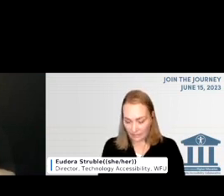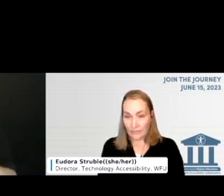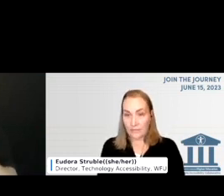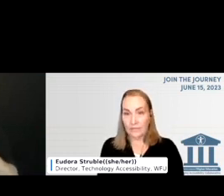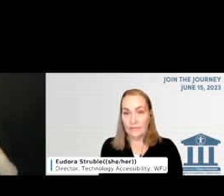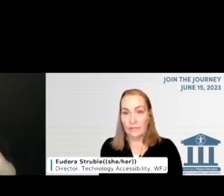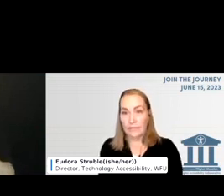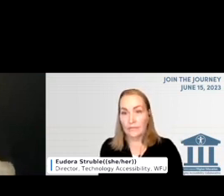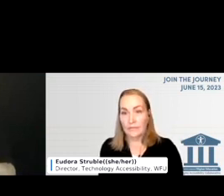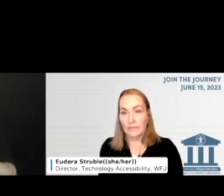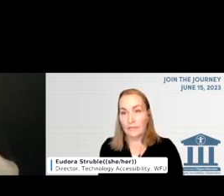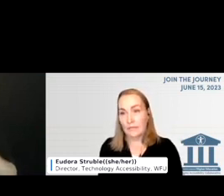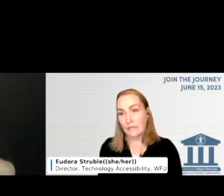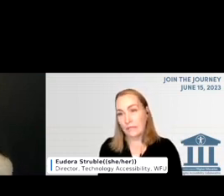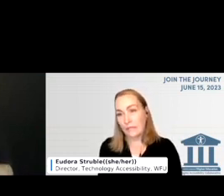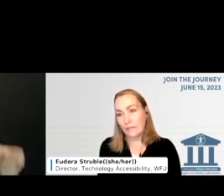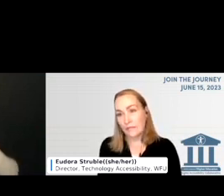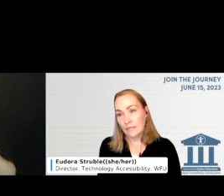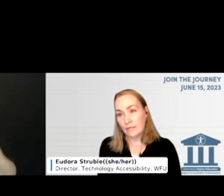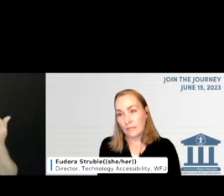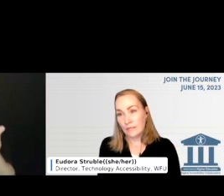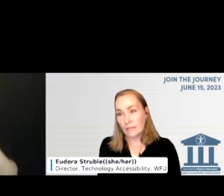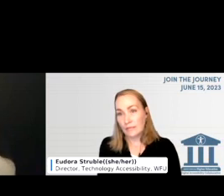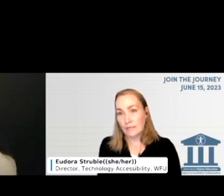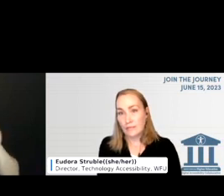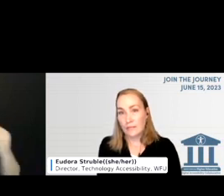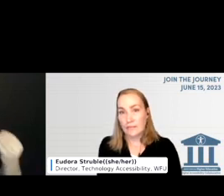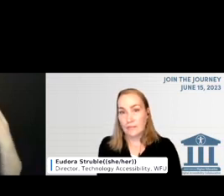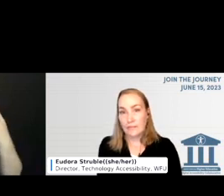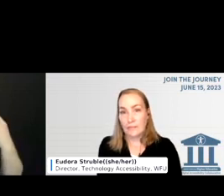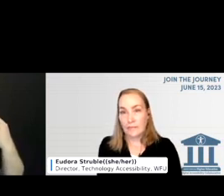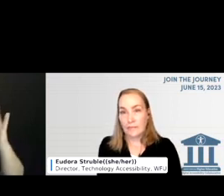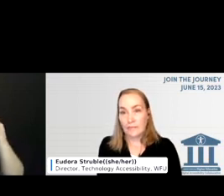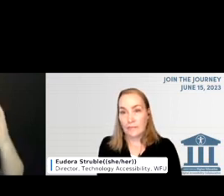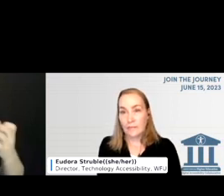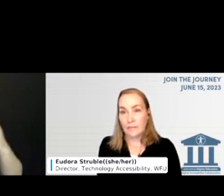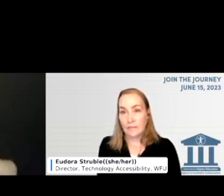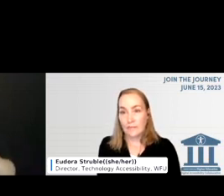planning team can turn on your cameras, and if we want to share the gallery view,